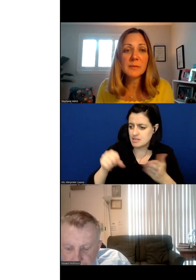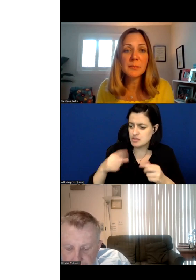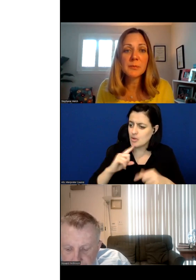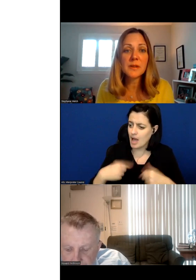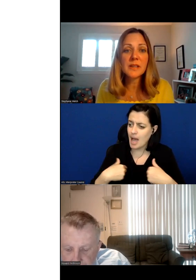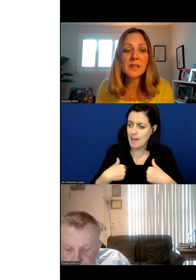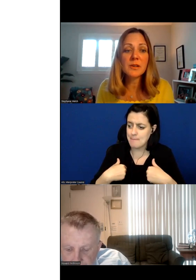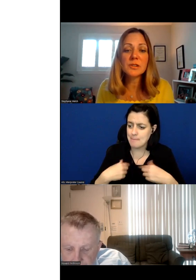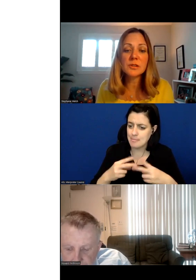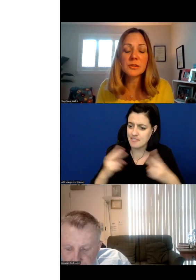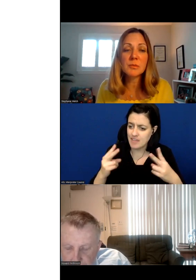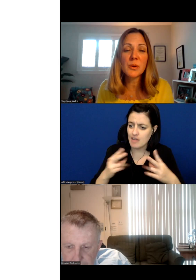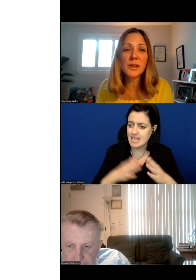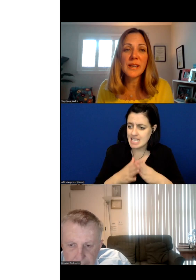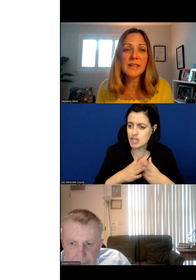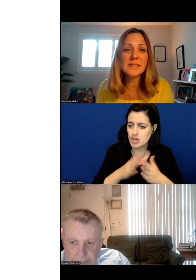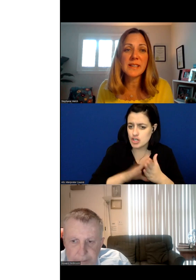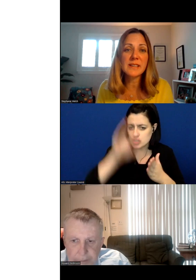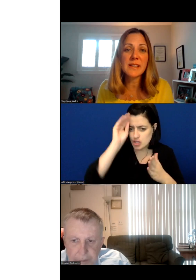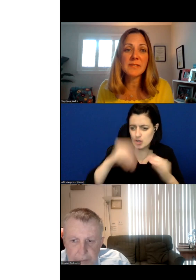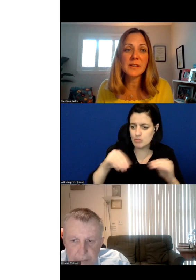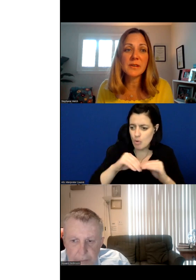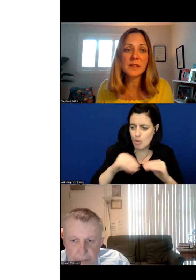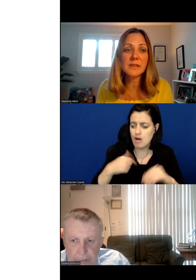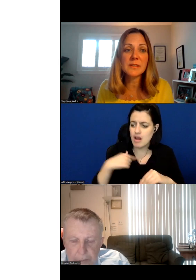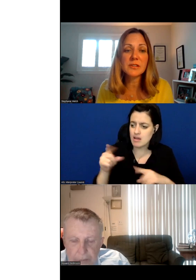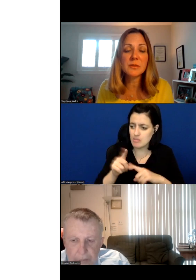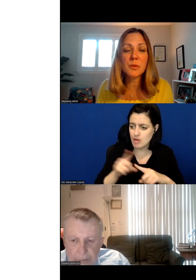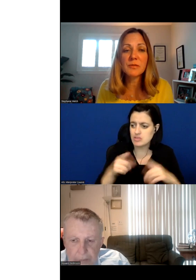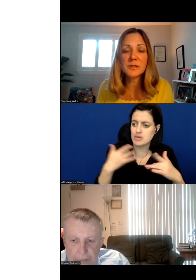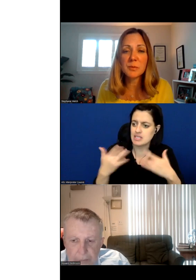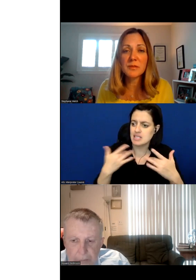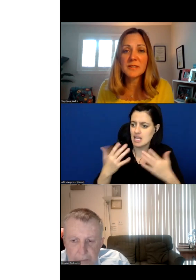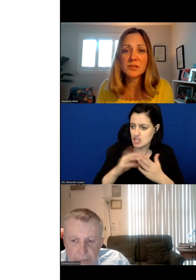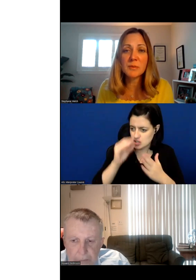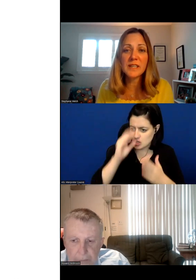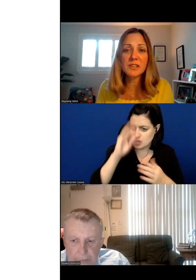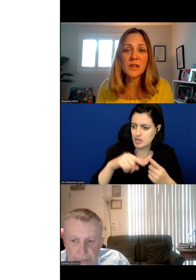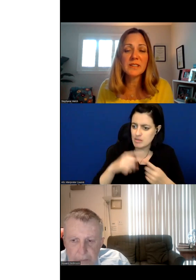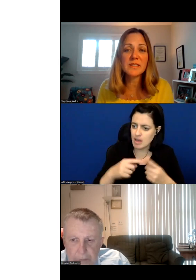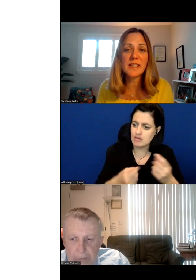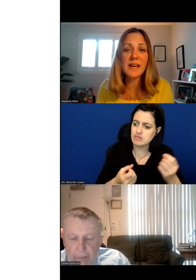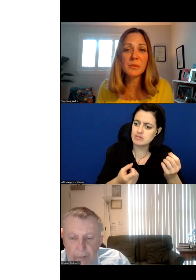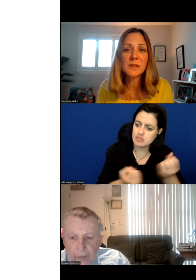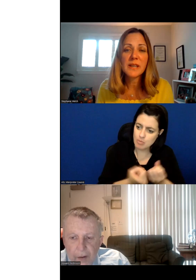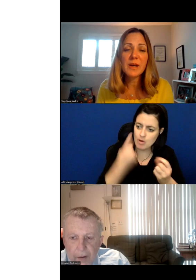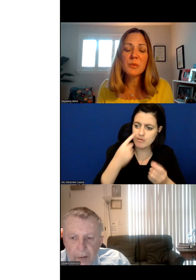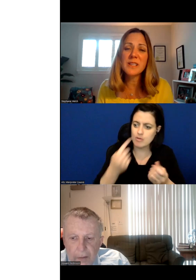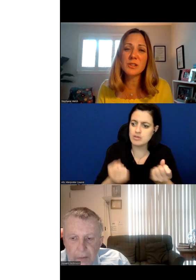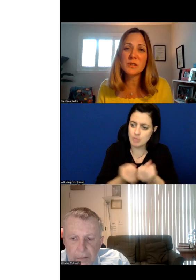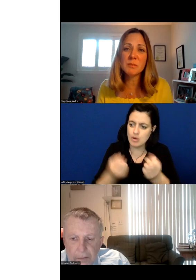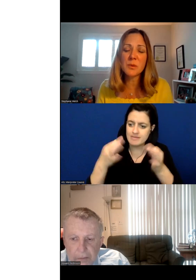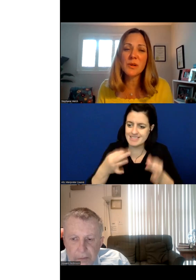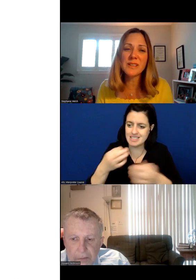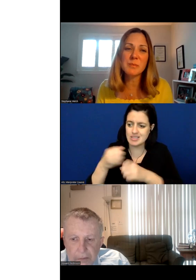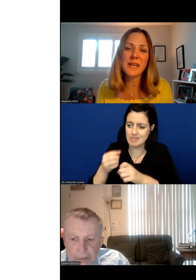very eager to learn more and excited that there is such support for supportive decision-making, and trying to see how we